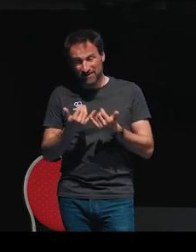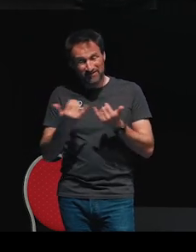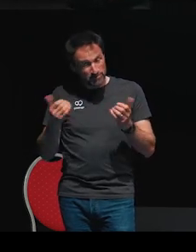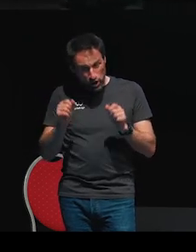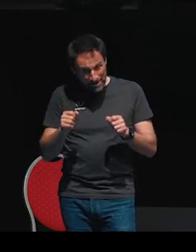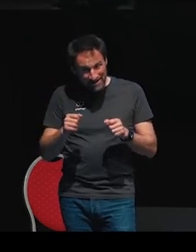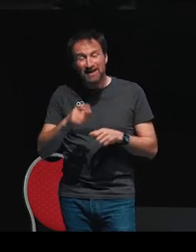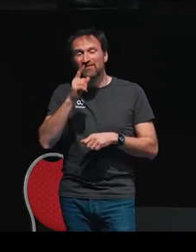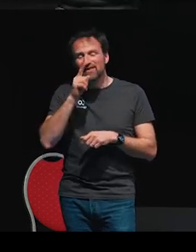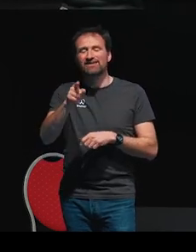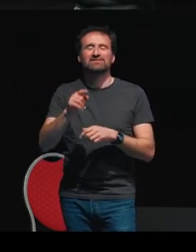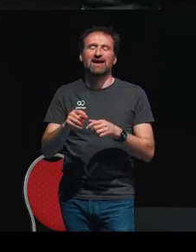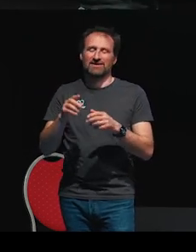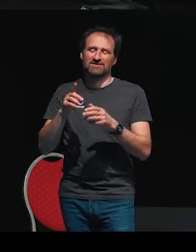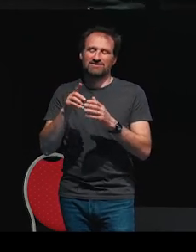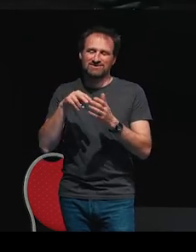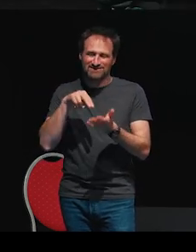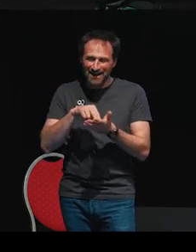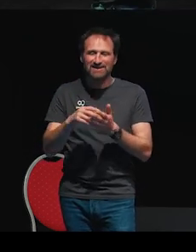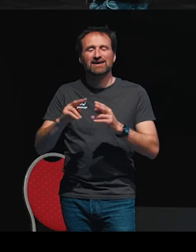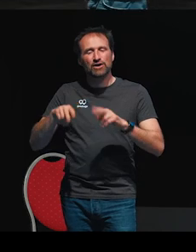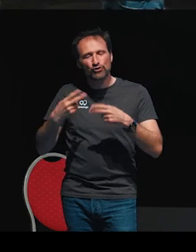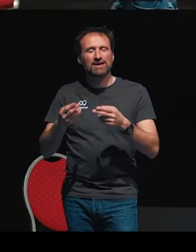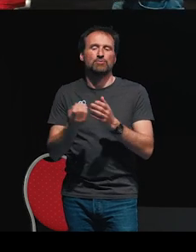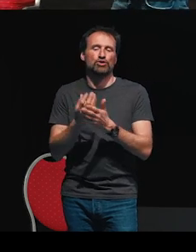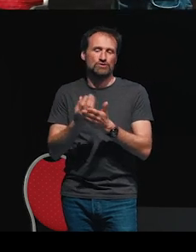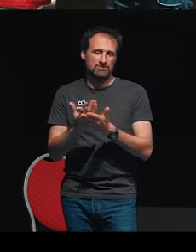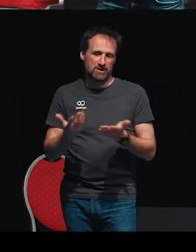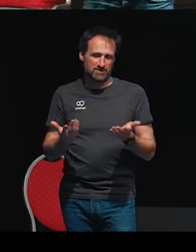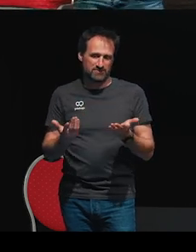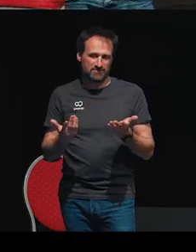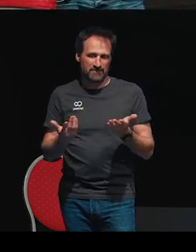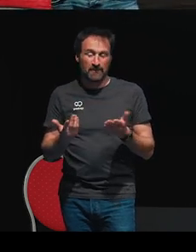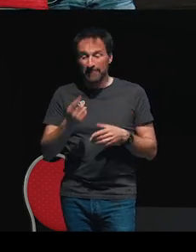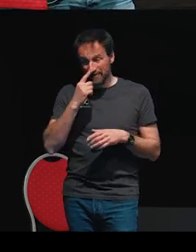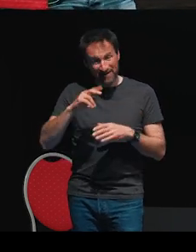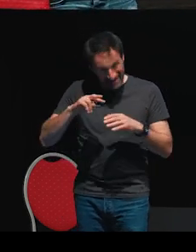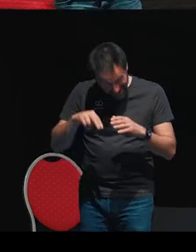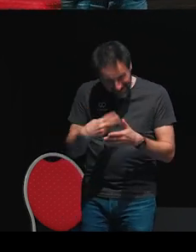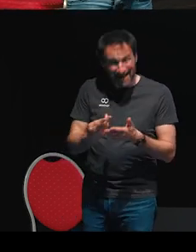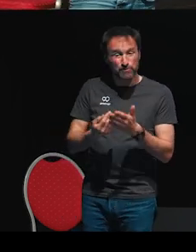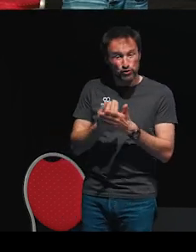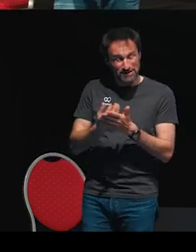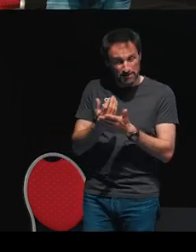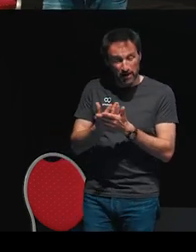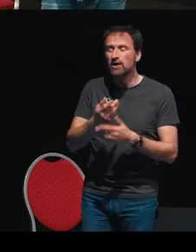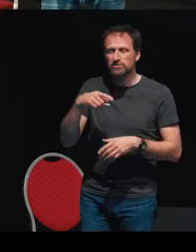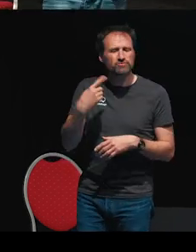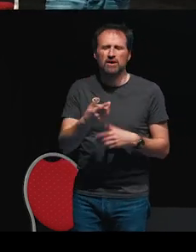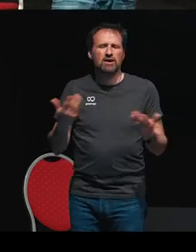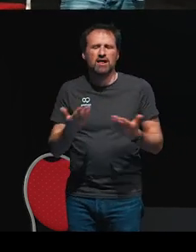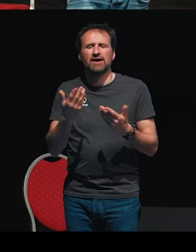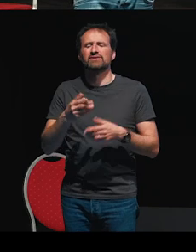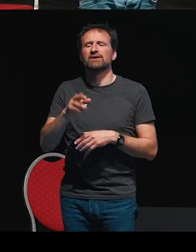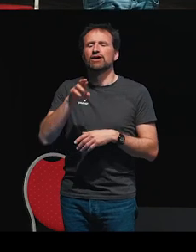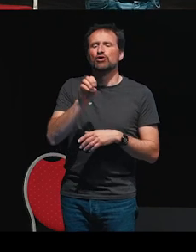state. If your state is reproducible, it's very easy for you to implement a redo-undo logic. And it